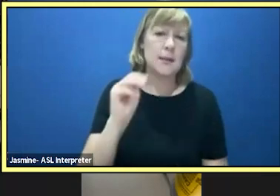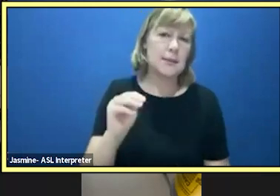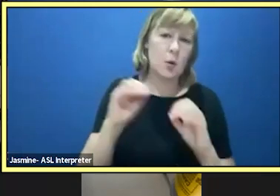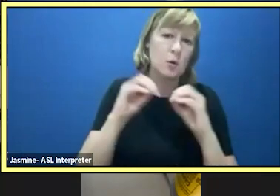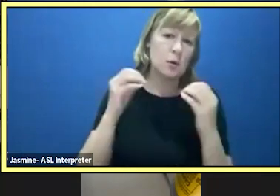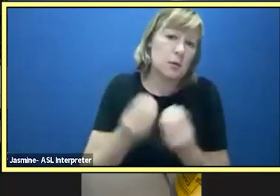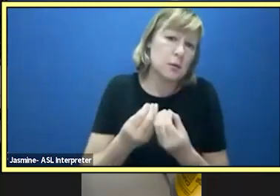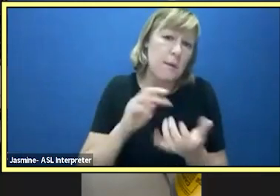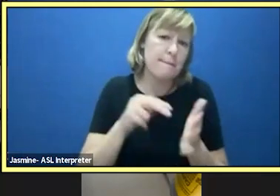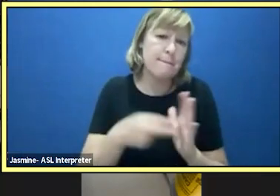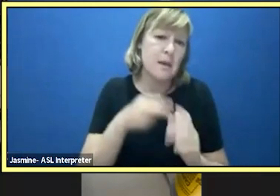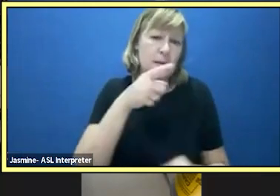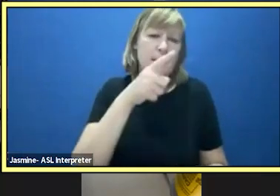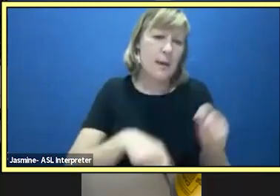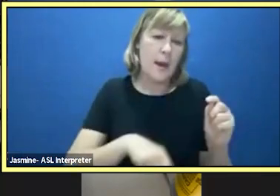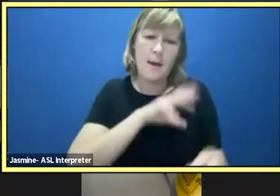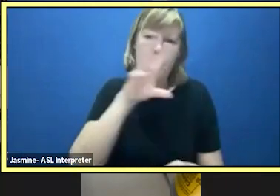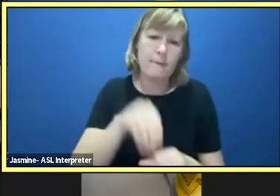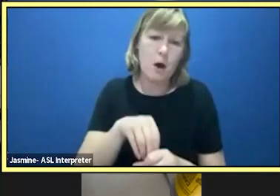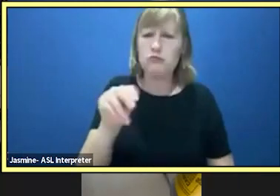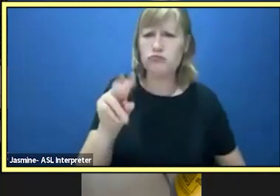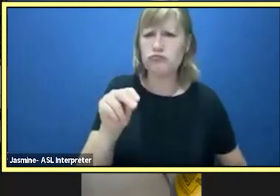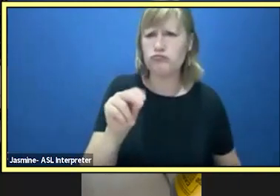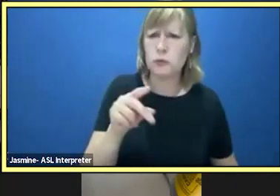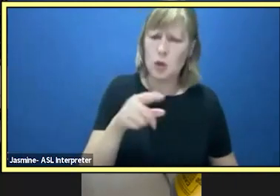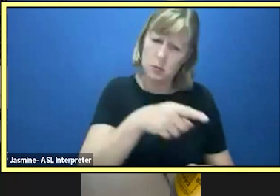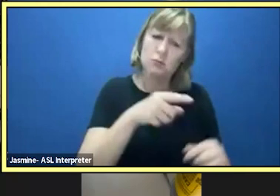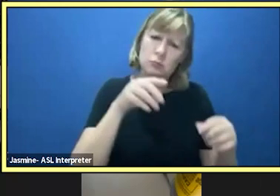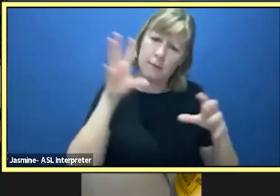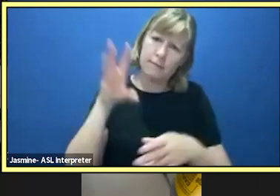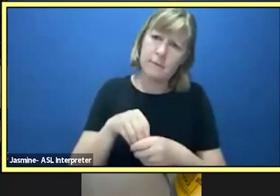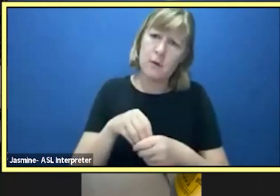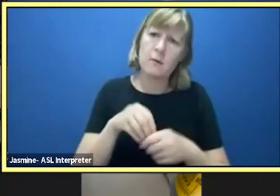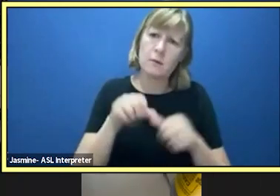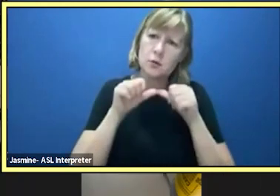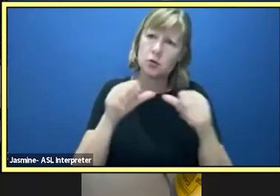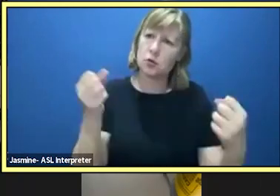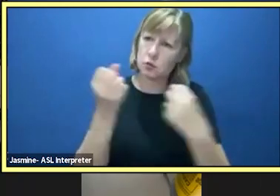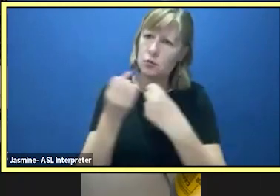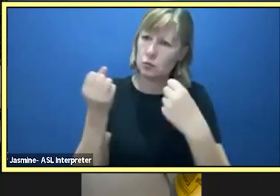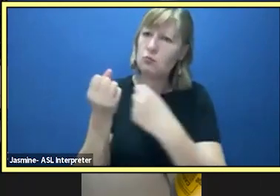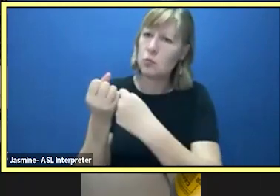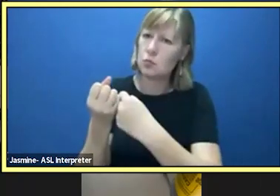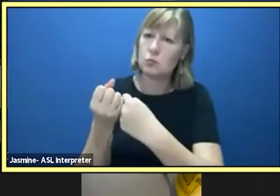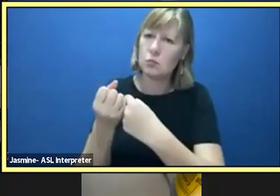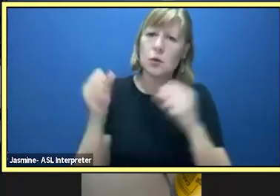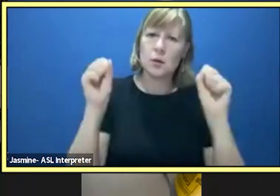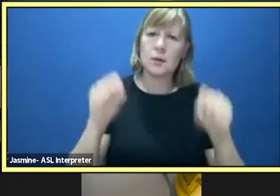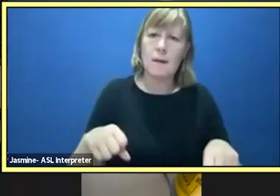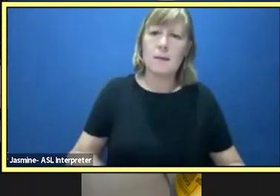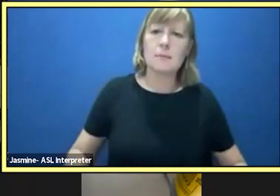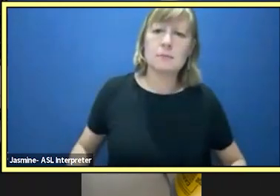involved and support and assist that person to meet with the case manager and sort of transfer information.